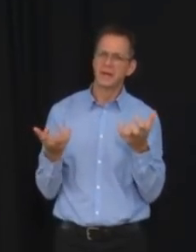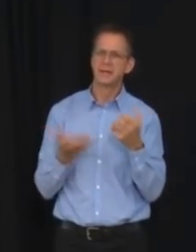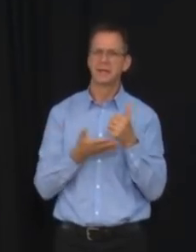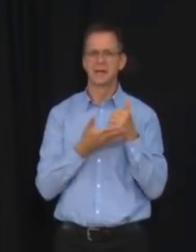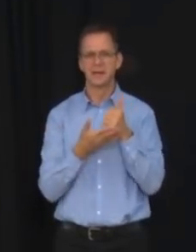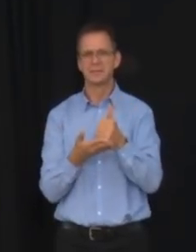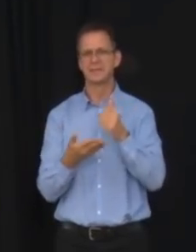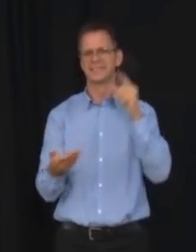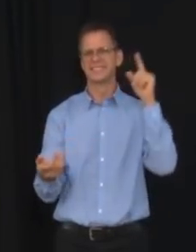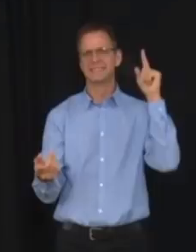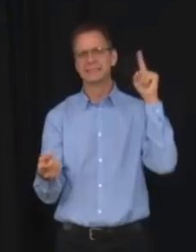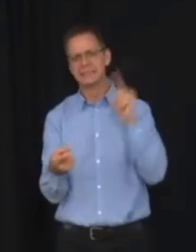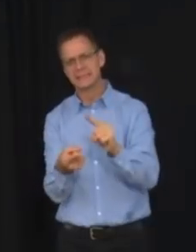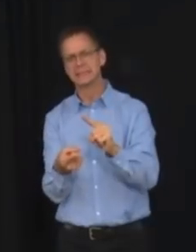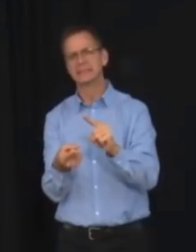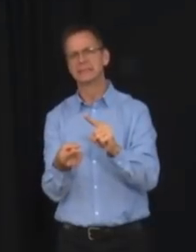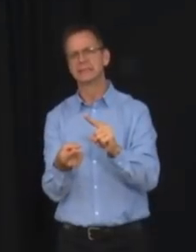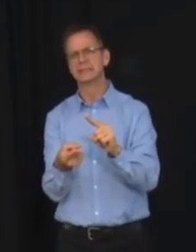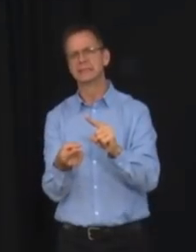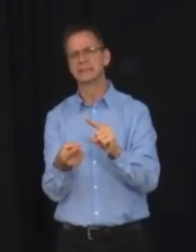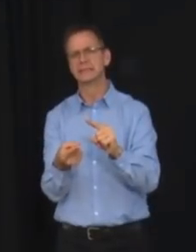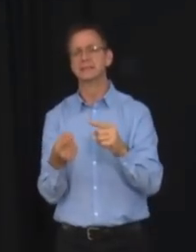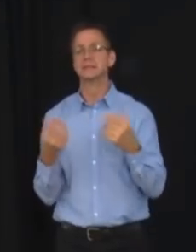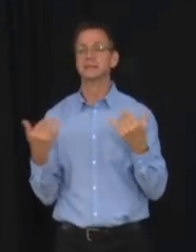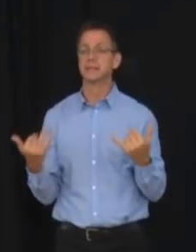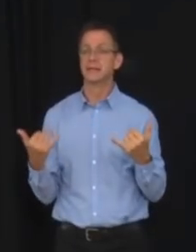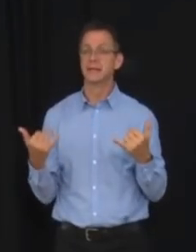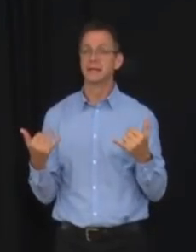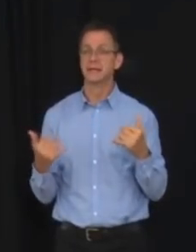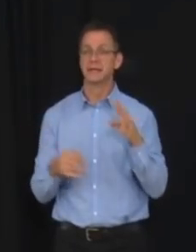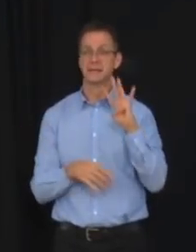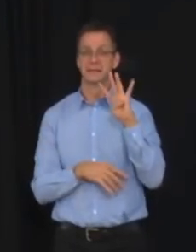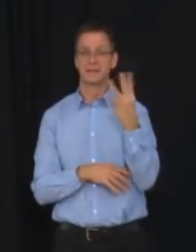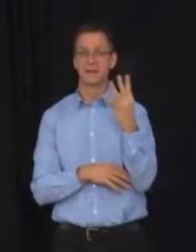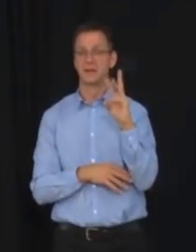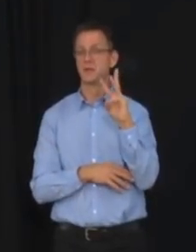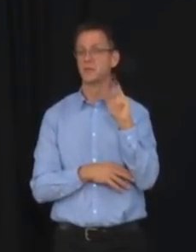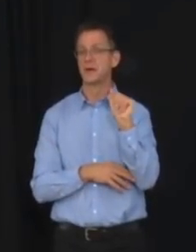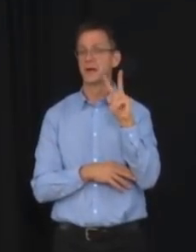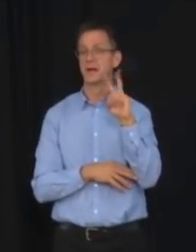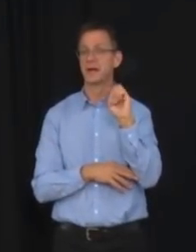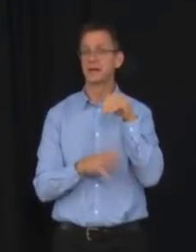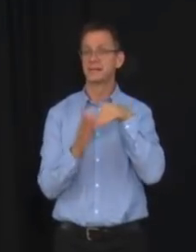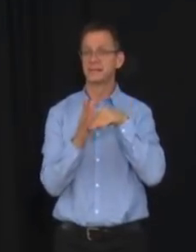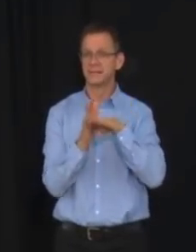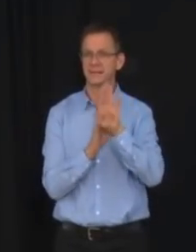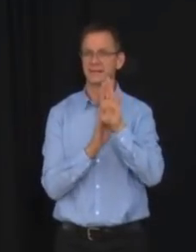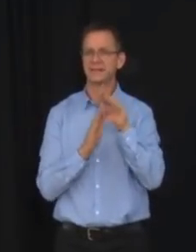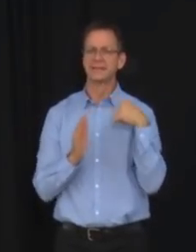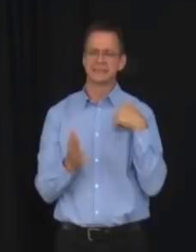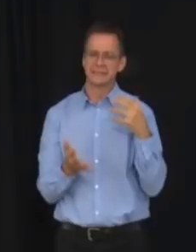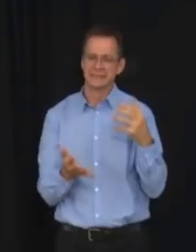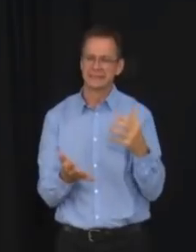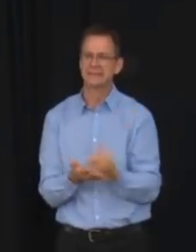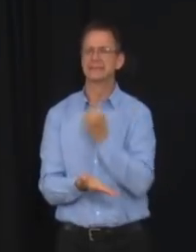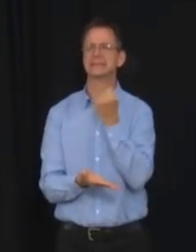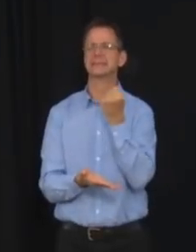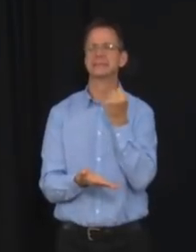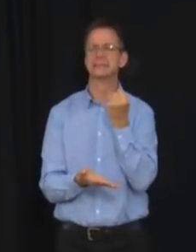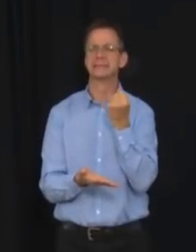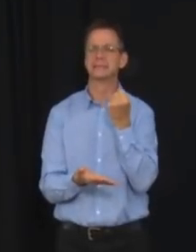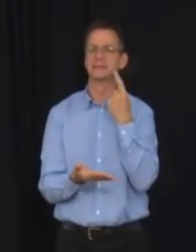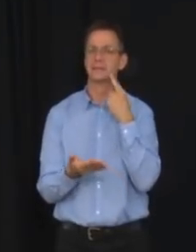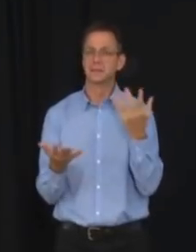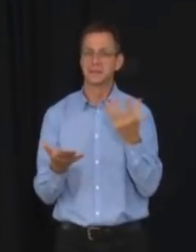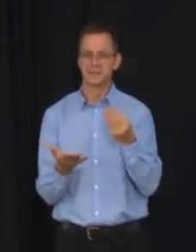healthcare system, coping with this fourth wave, now is the time to move ahead with some of these important measures that will improve